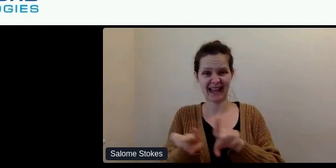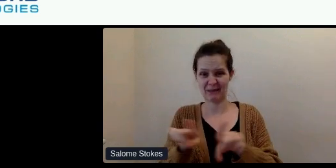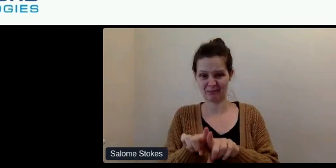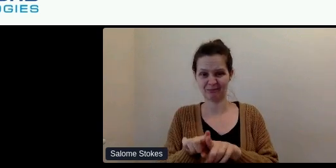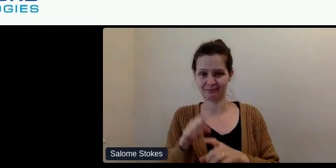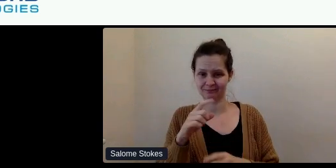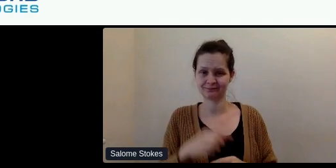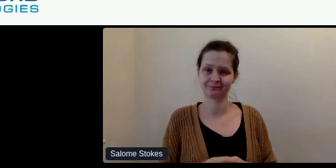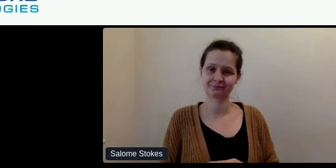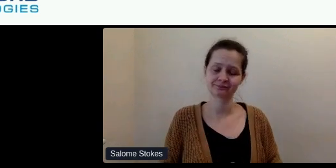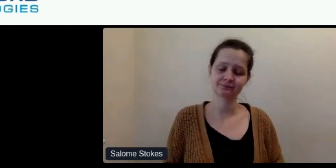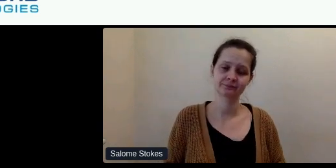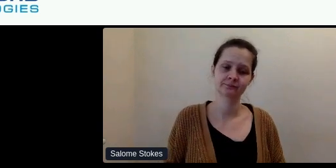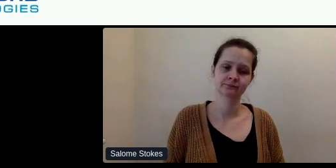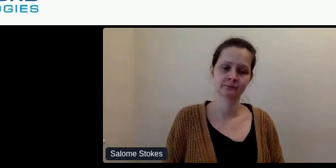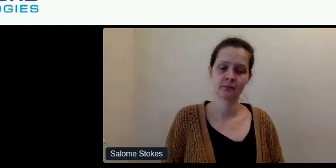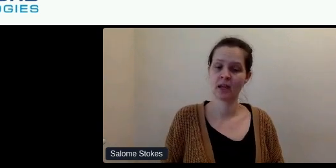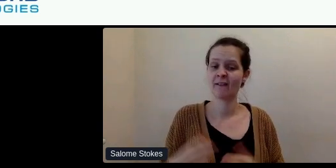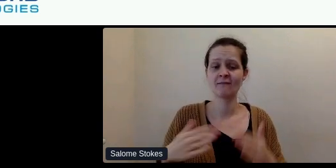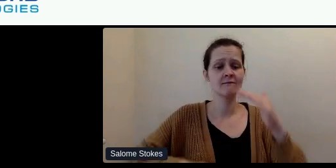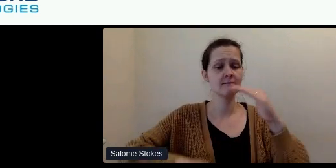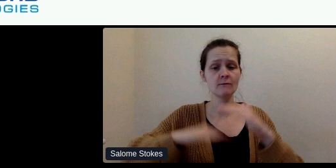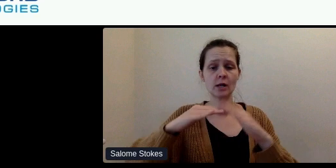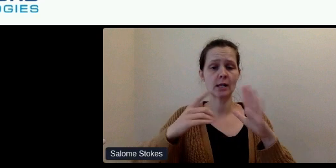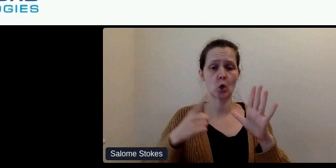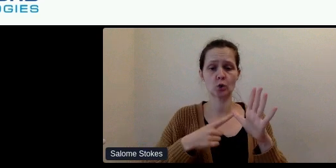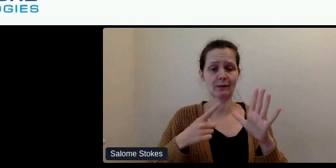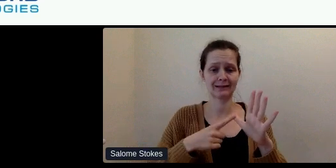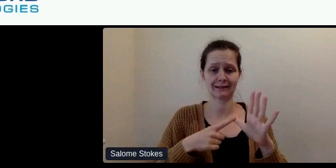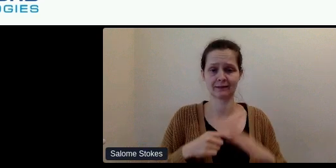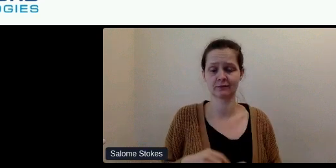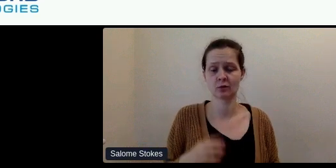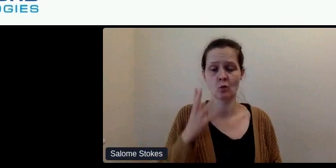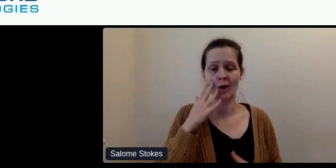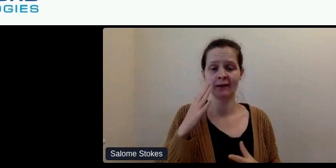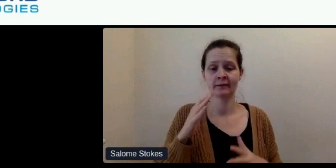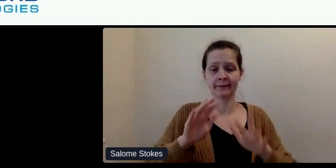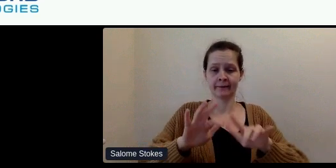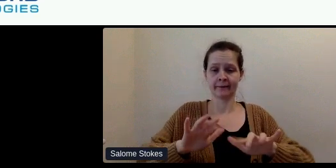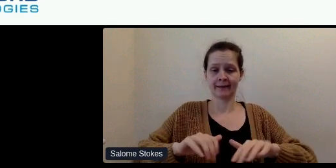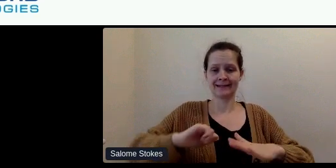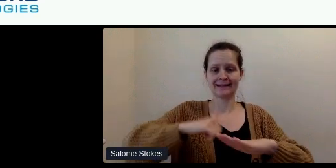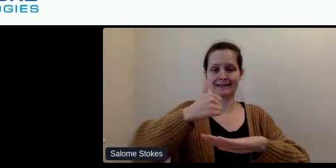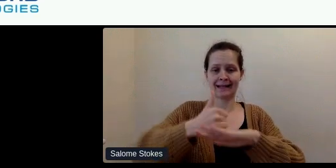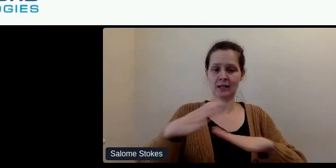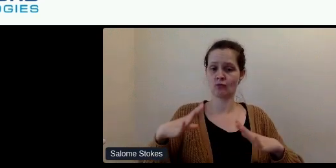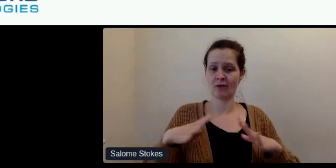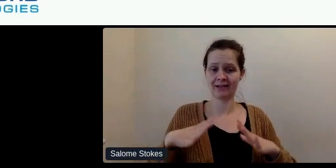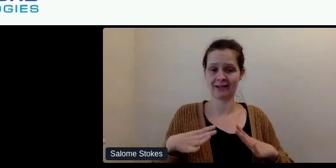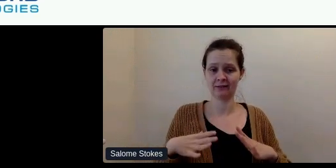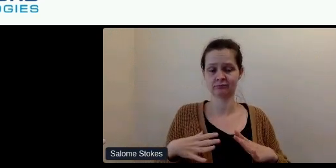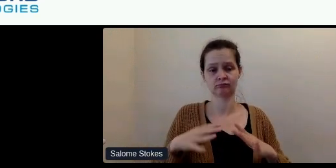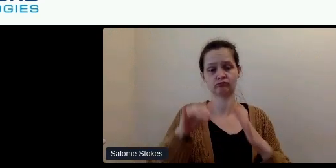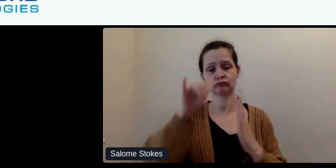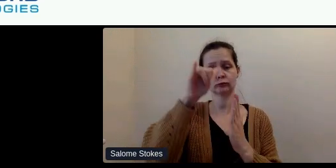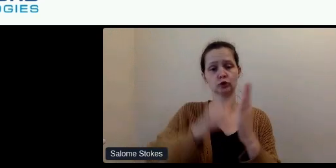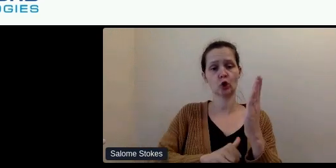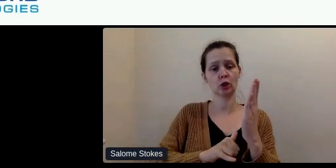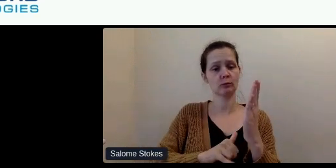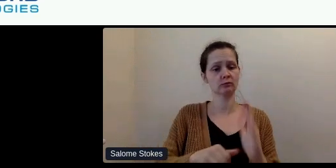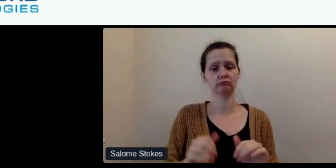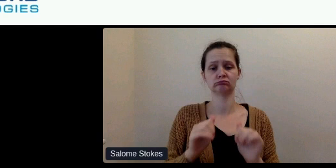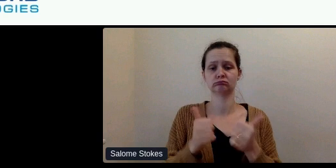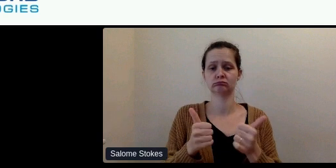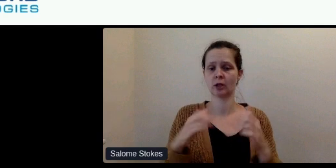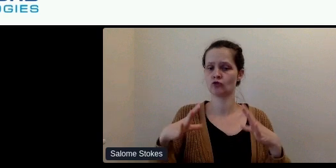And this is fully automated. So once this is set up, there is no need to touch the document again unless there is a change to